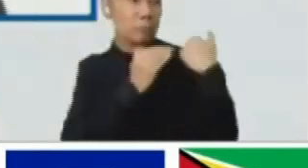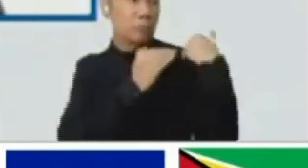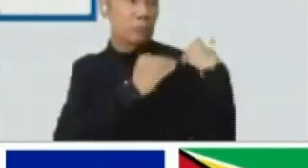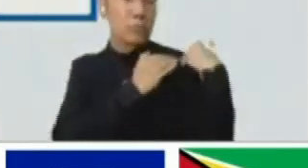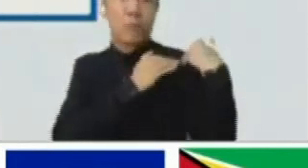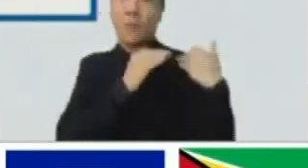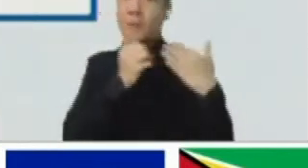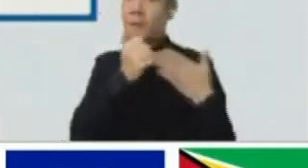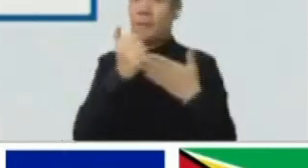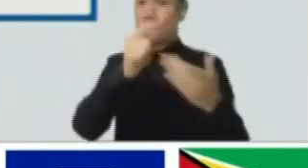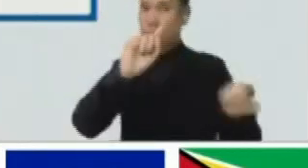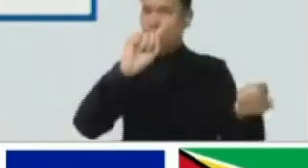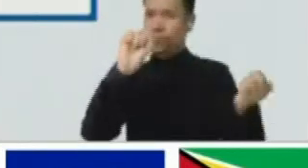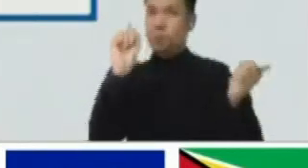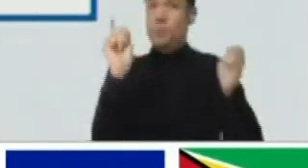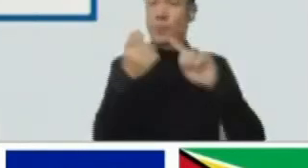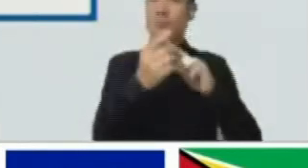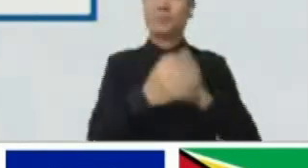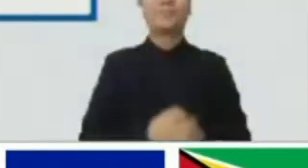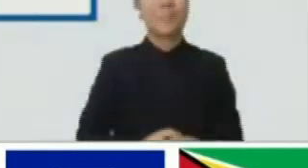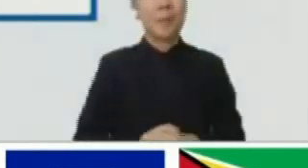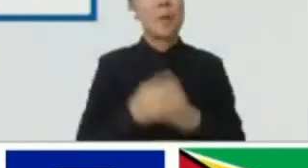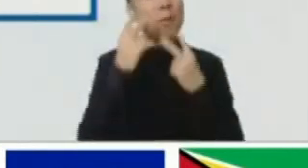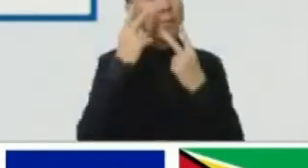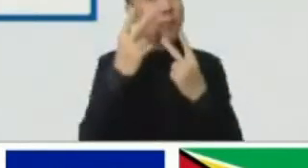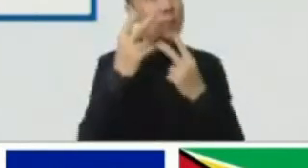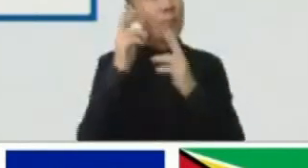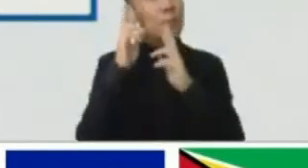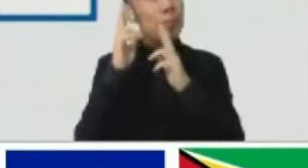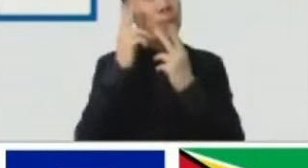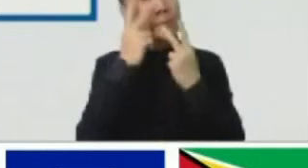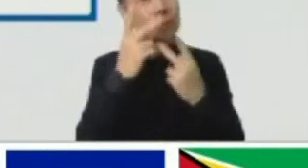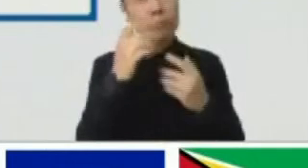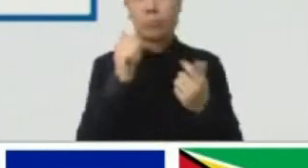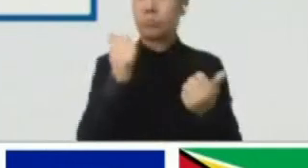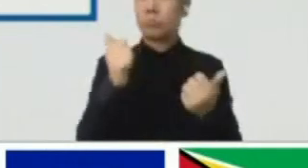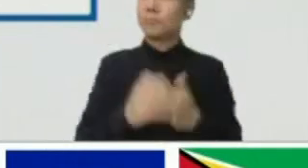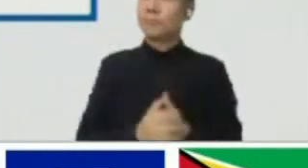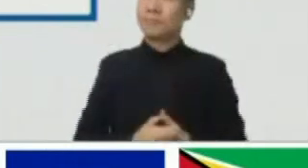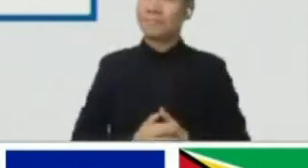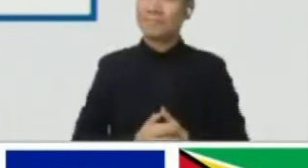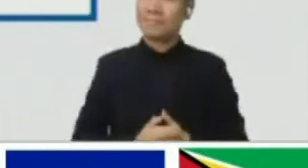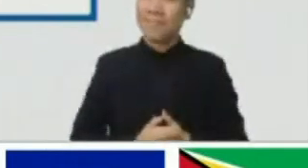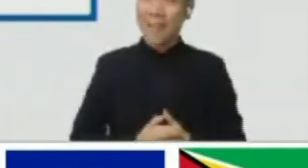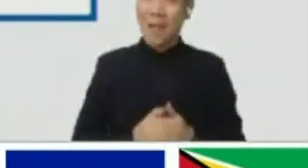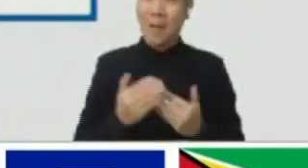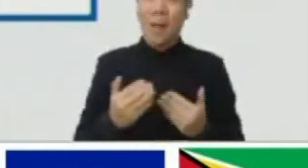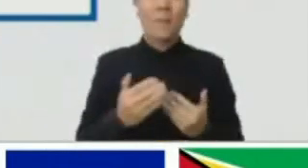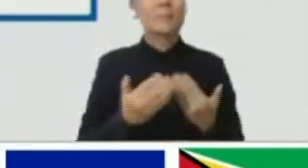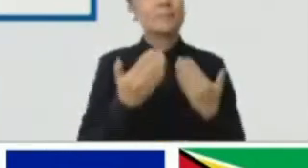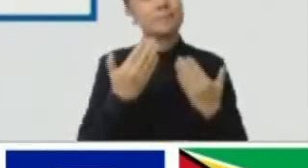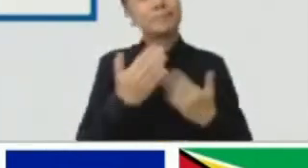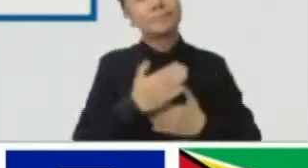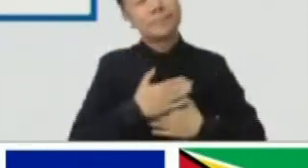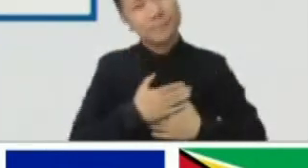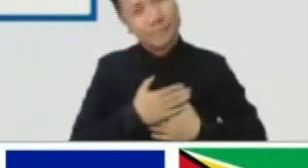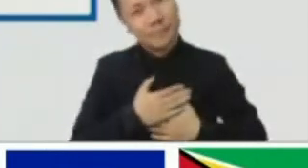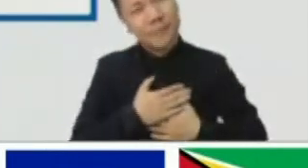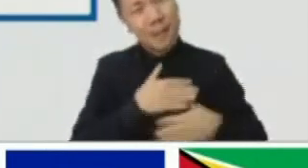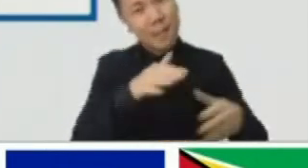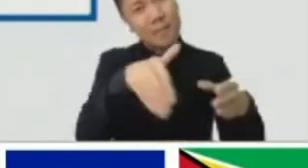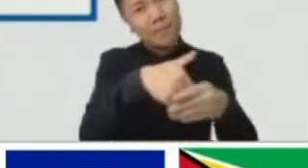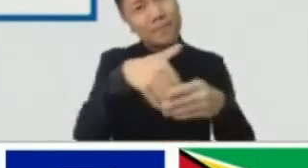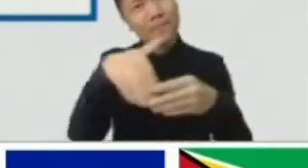develops and thank them for their inspiring ambition. Likewise, I would like to extend my gratitude to the members of the Latin